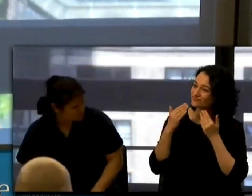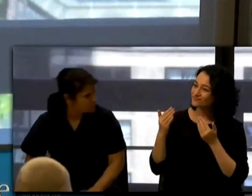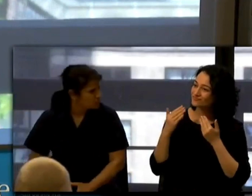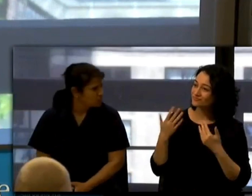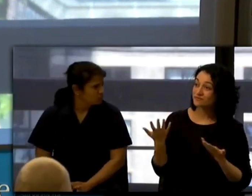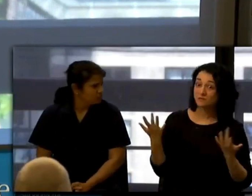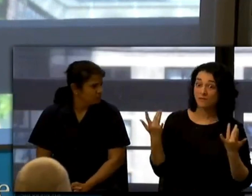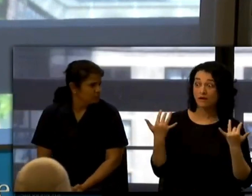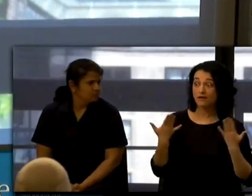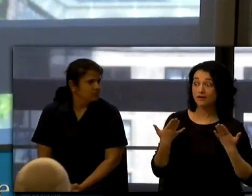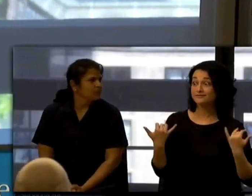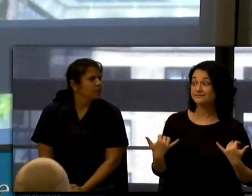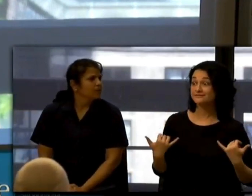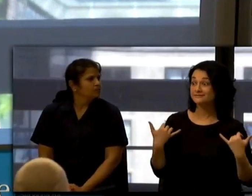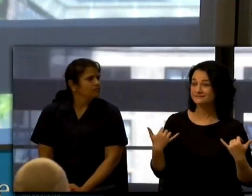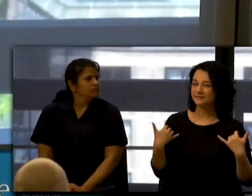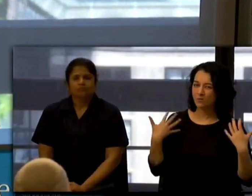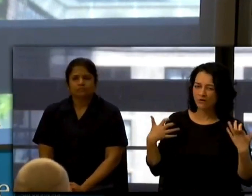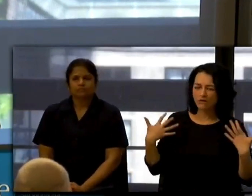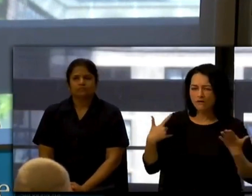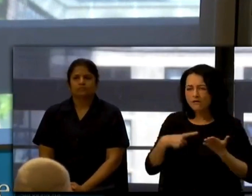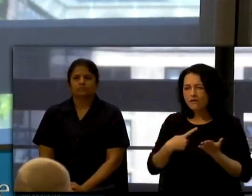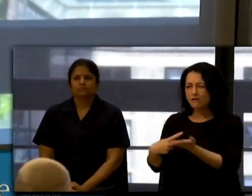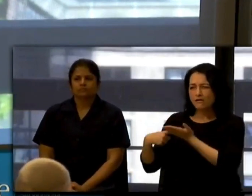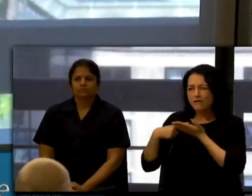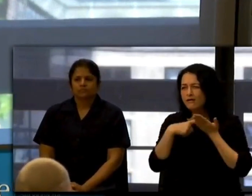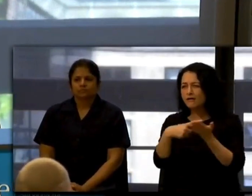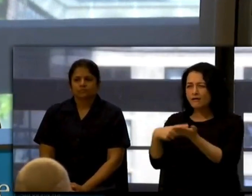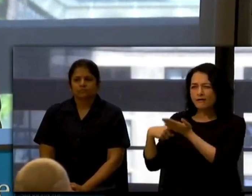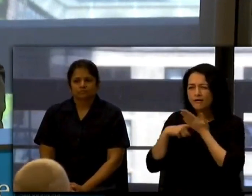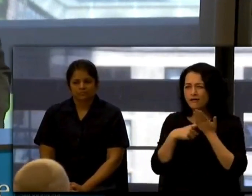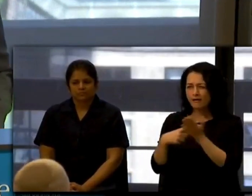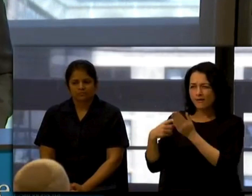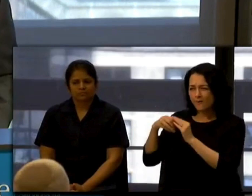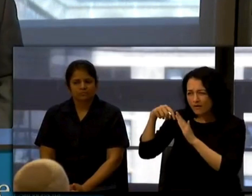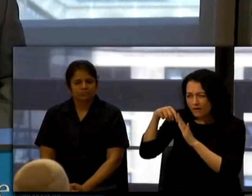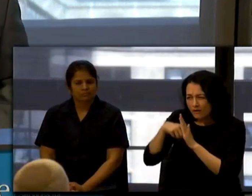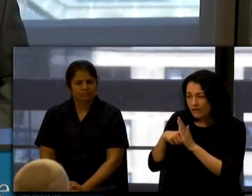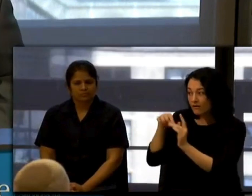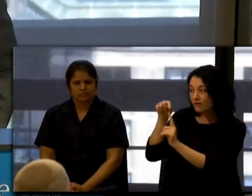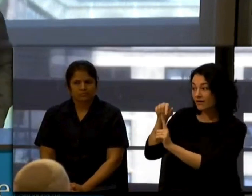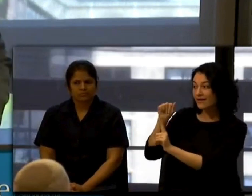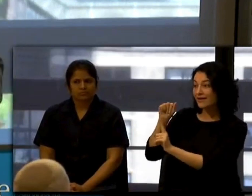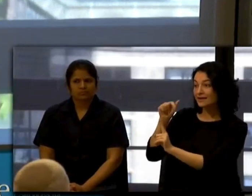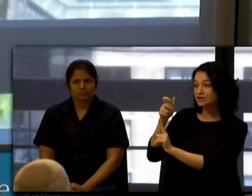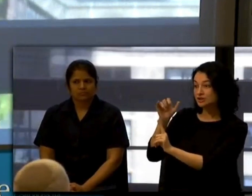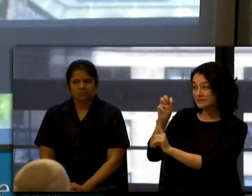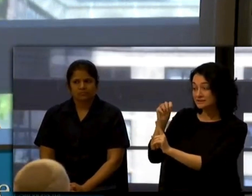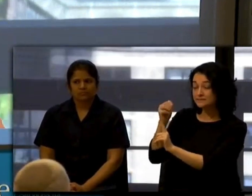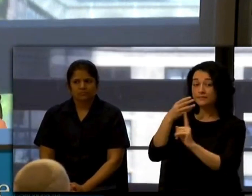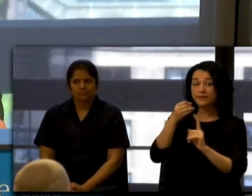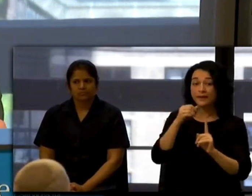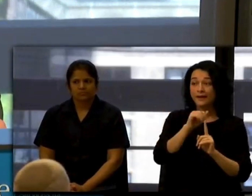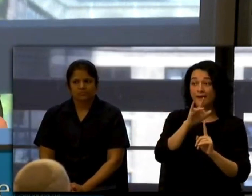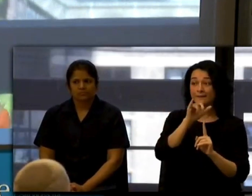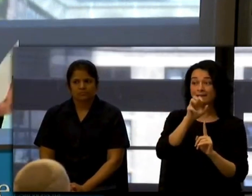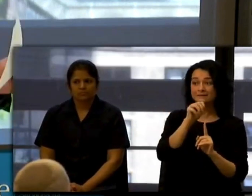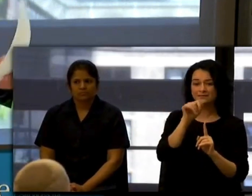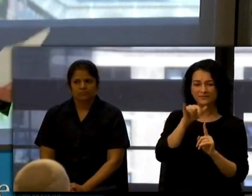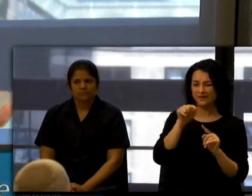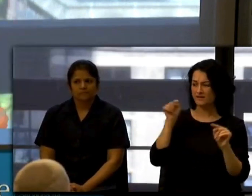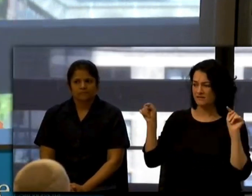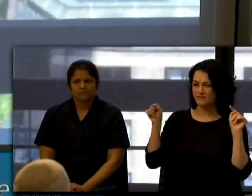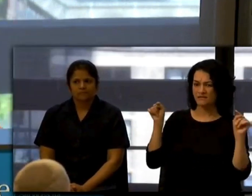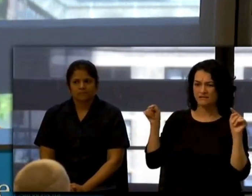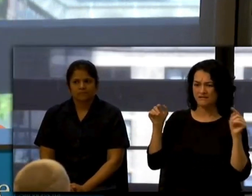of ageism and ableism at the intersections. From analysis to community action. And that being the case,